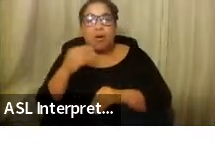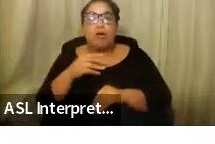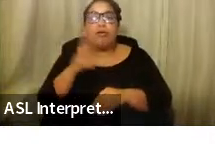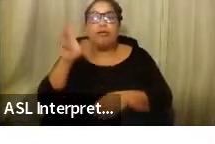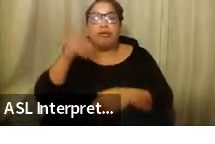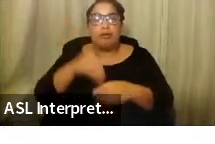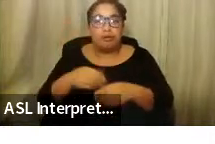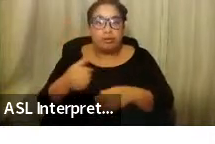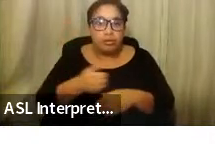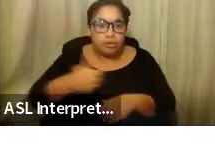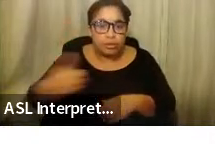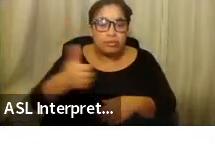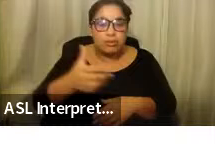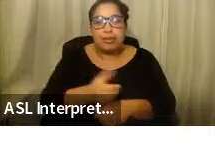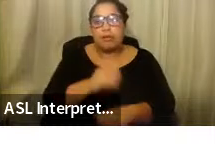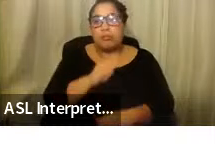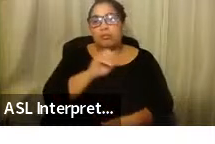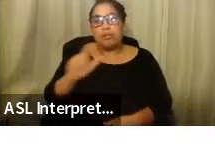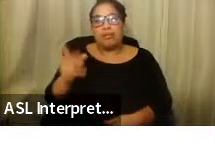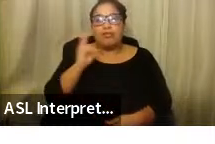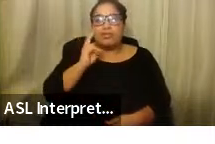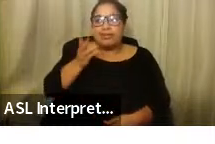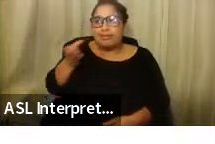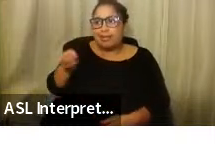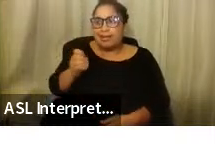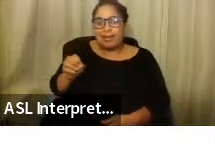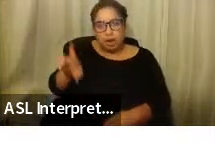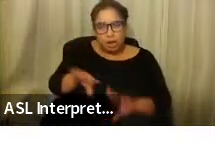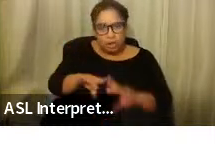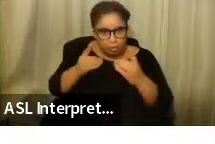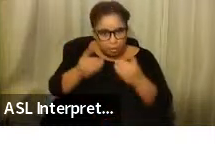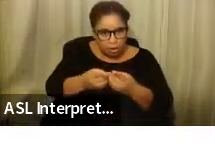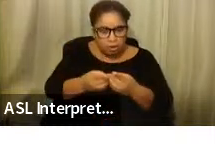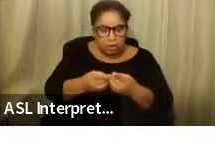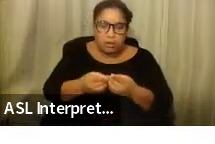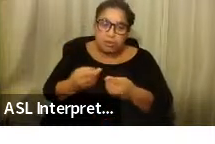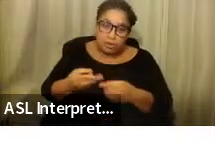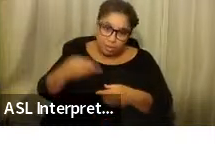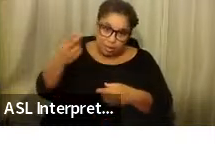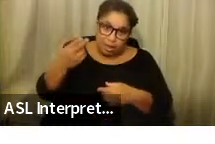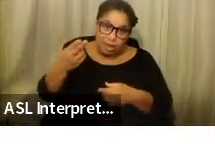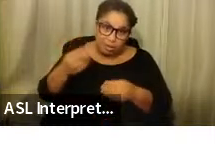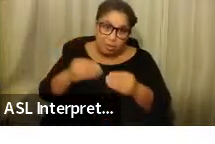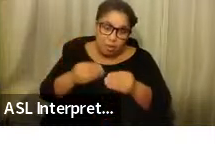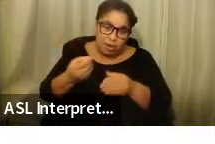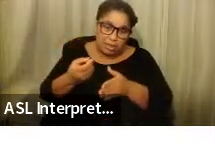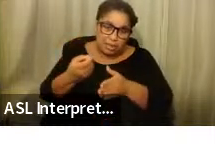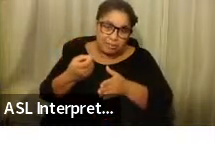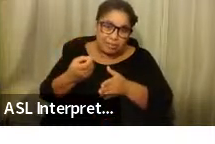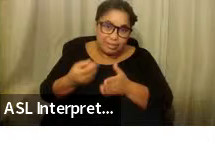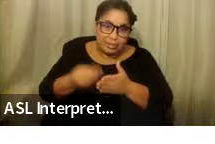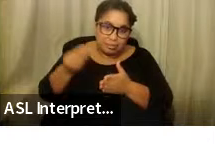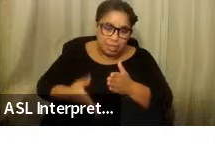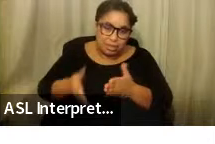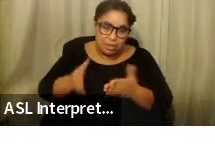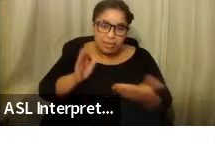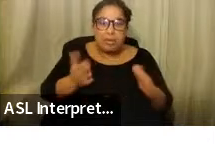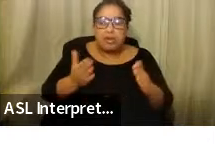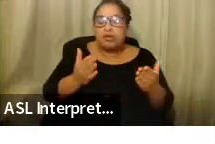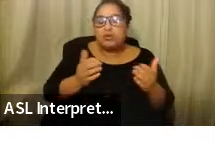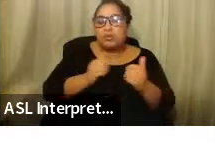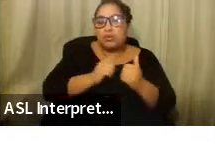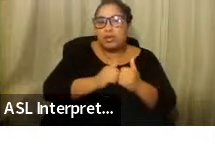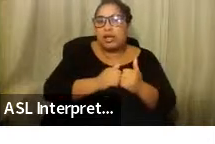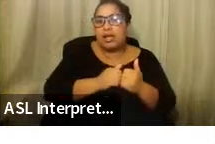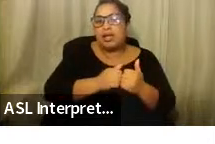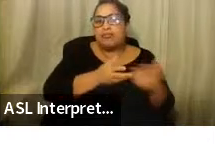transportation, get a bill for being seen in the emergency department, which is much higher than what could be billed just to speak to